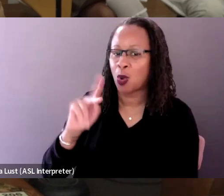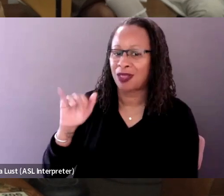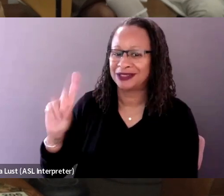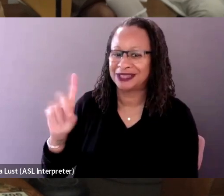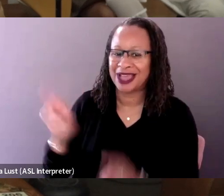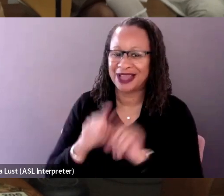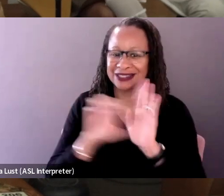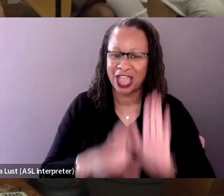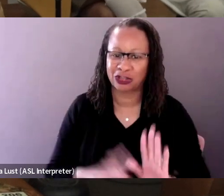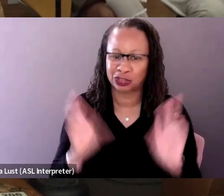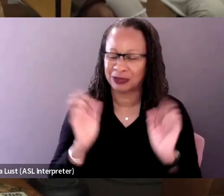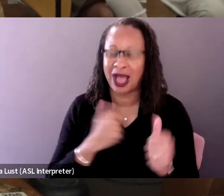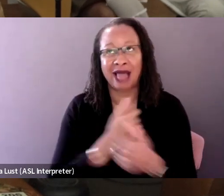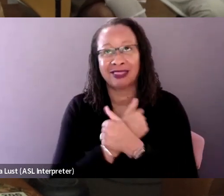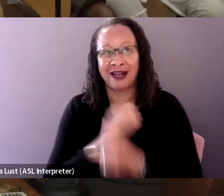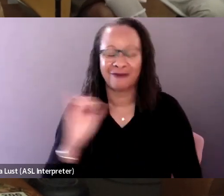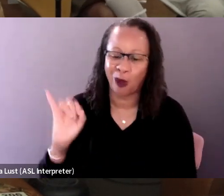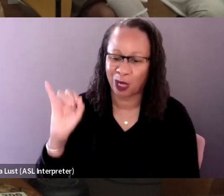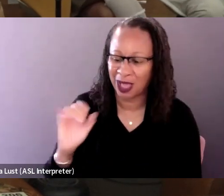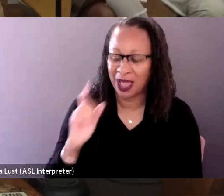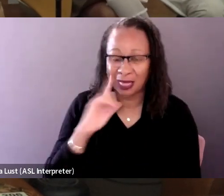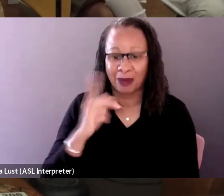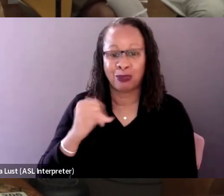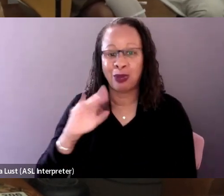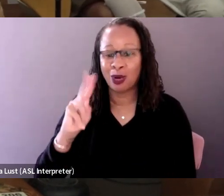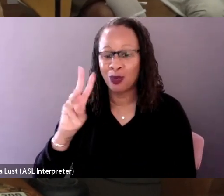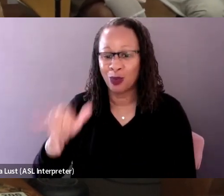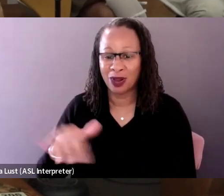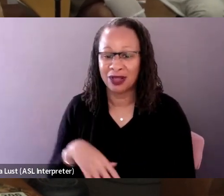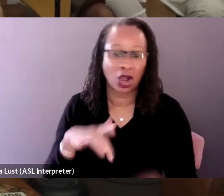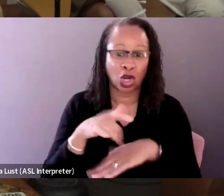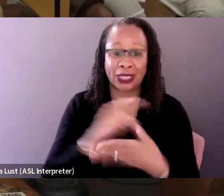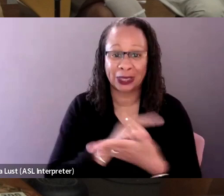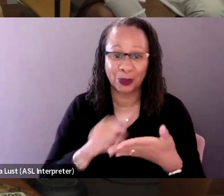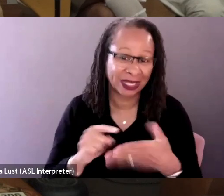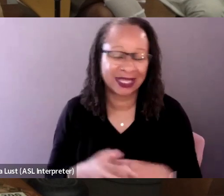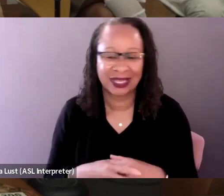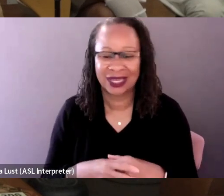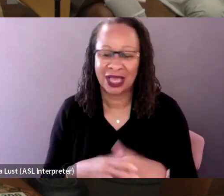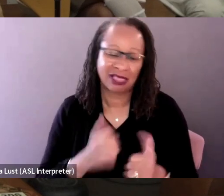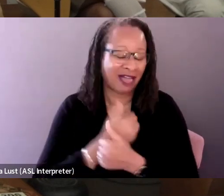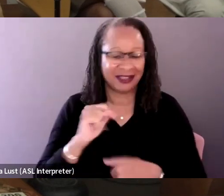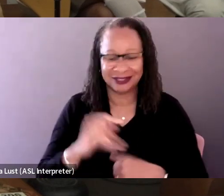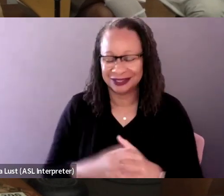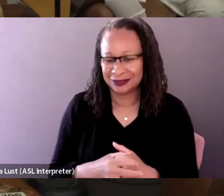love Oakland. Right? It has a new parkway early in the week, loving it, right?